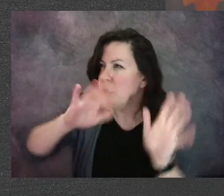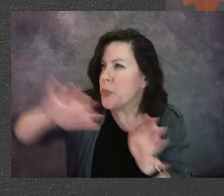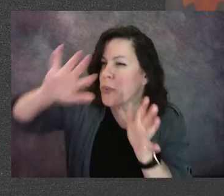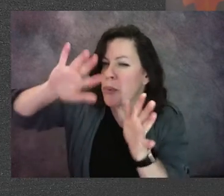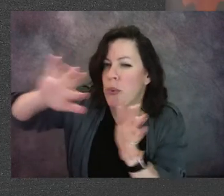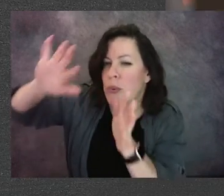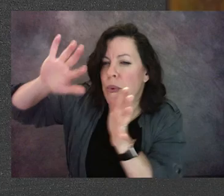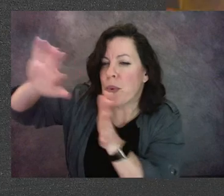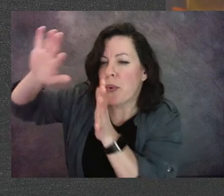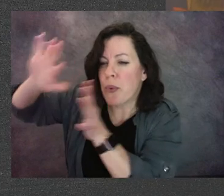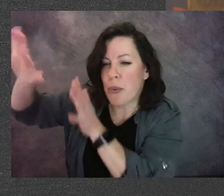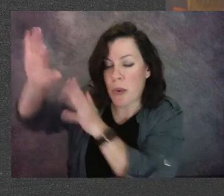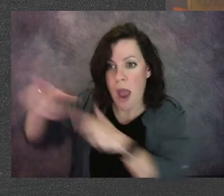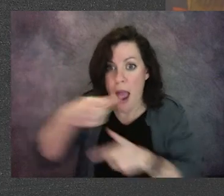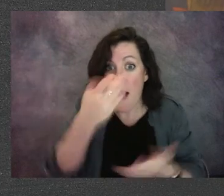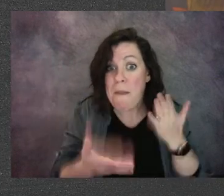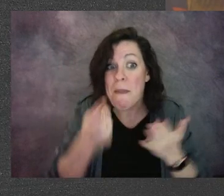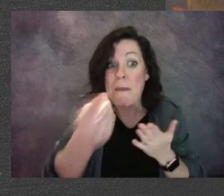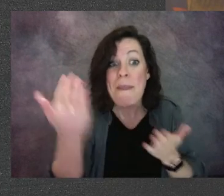leaves.